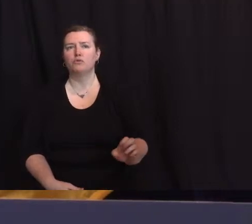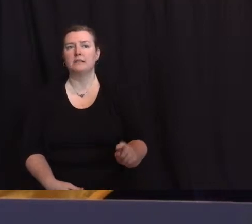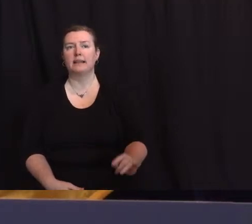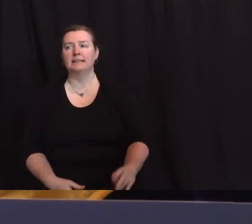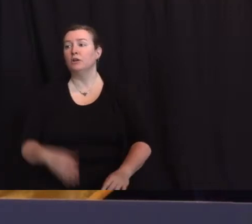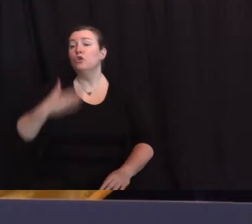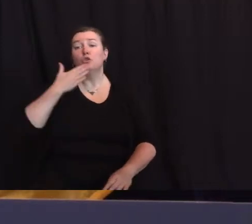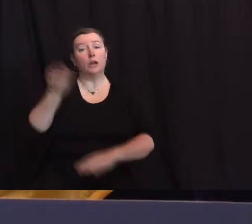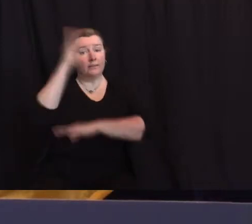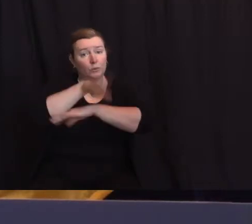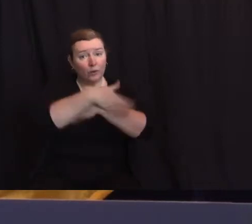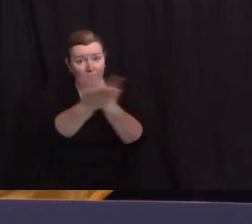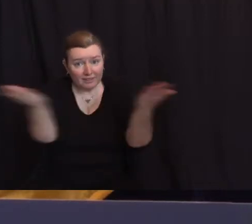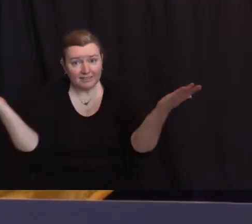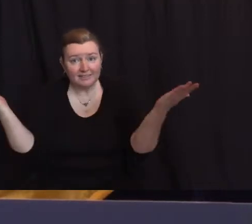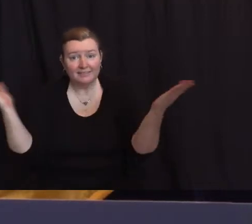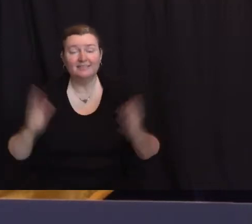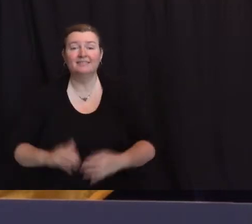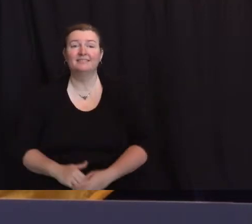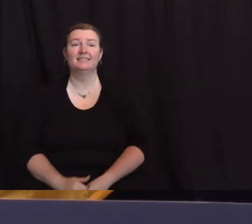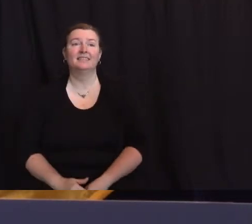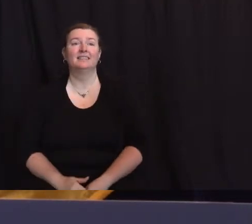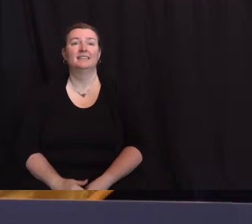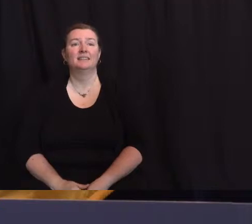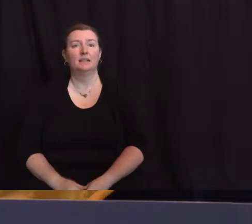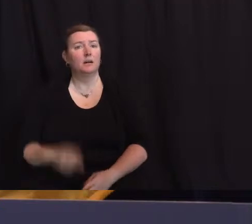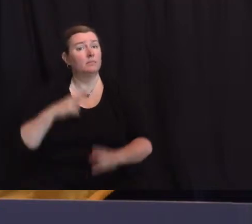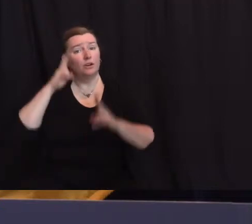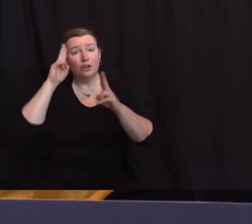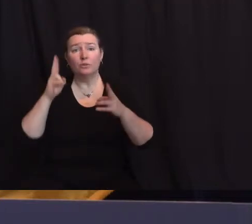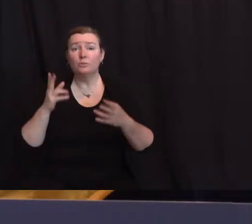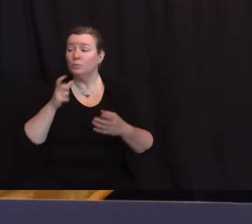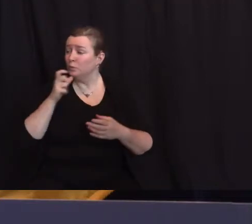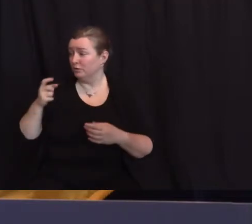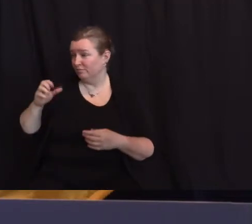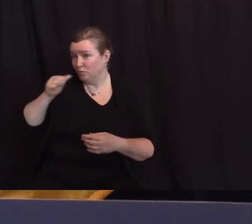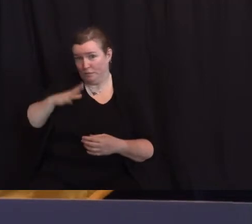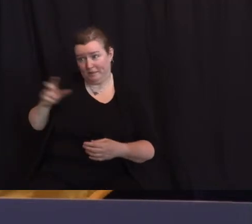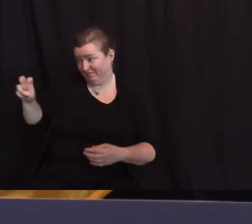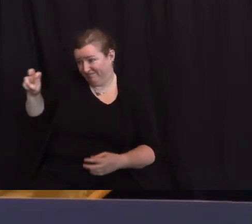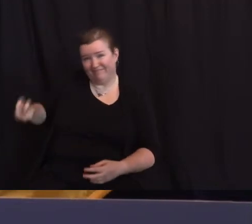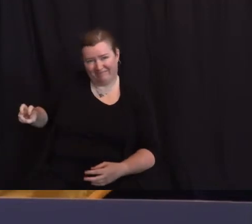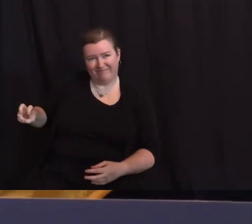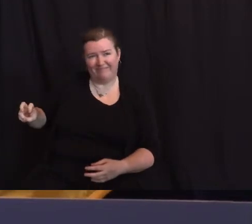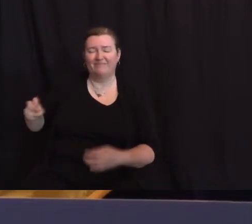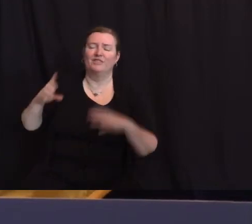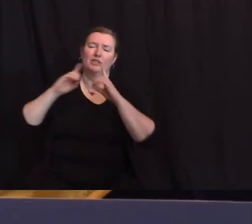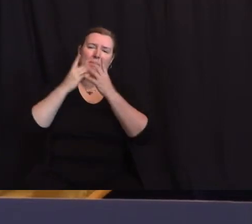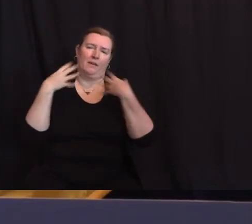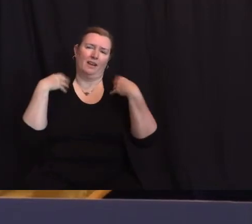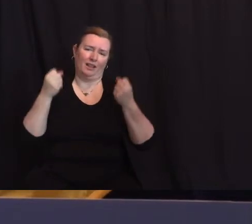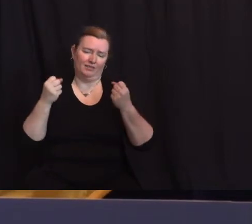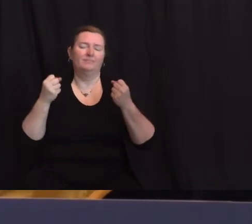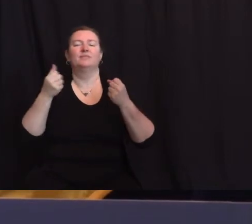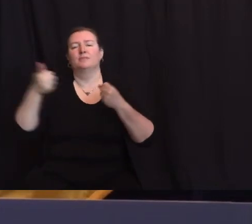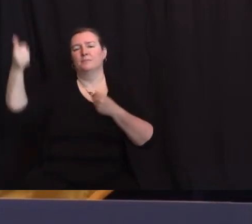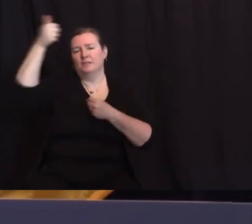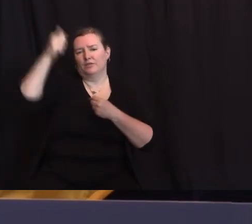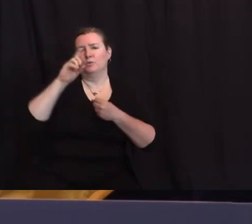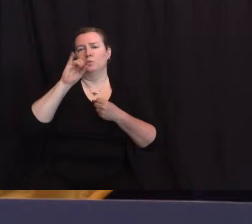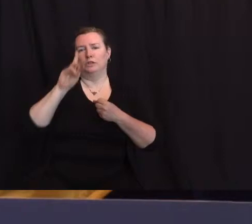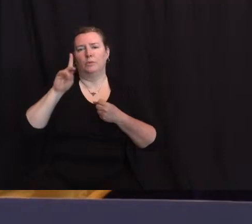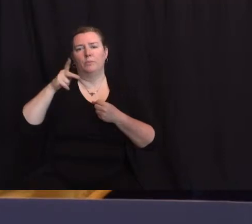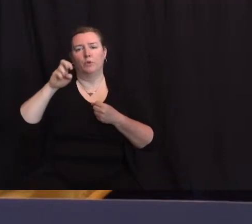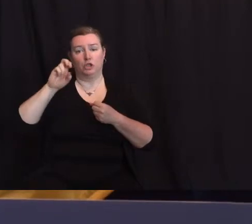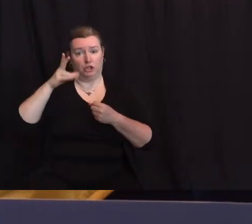Good afternoon, everyone. I'm honored to be joined by the woman on my right, the Commissioner of the Department of Health, Judy Persichilli. To